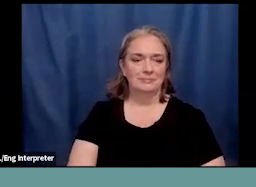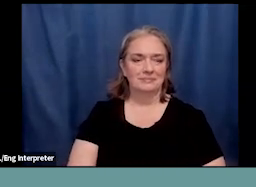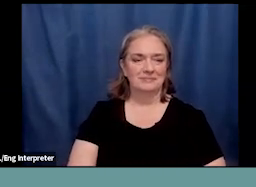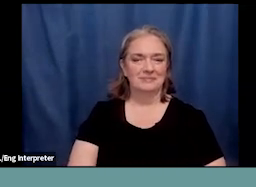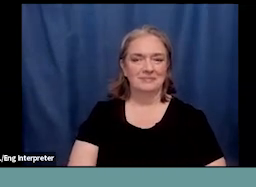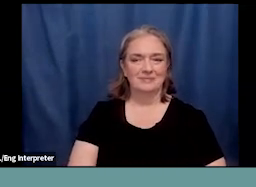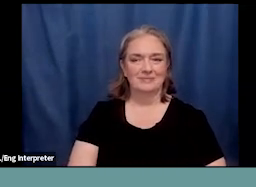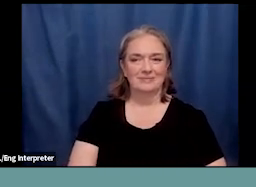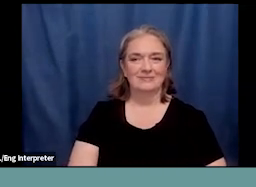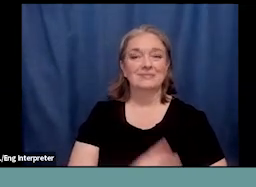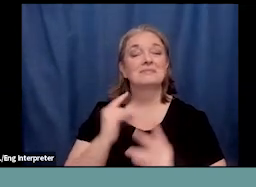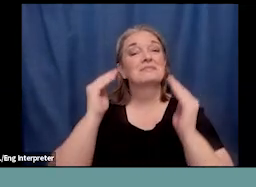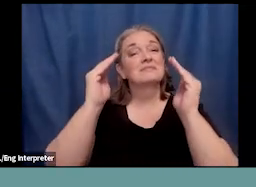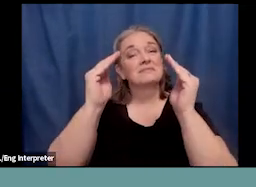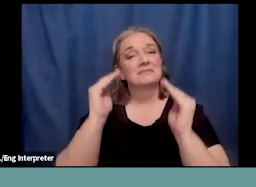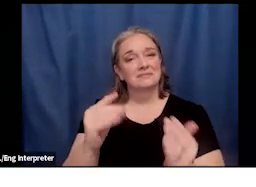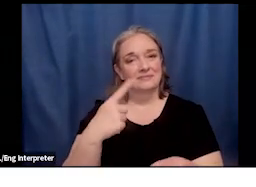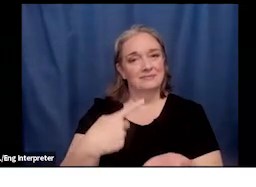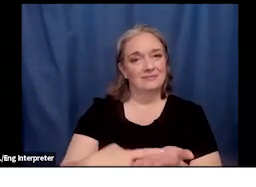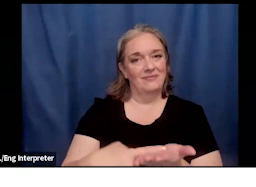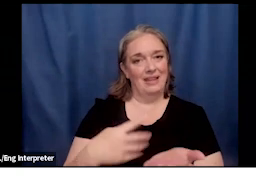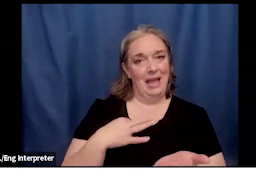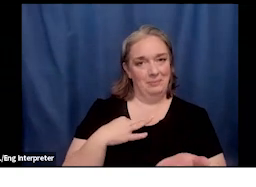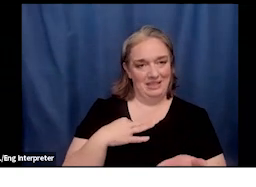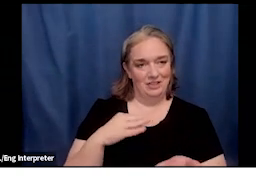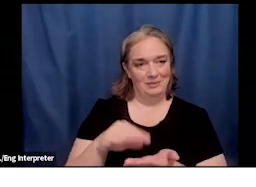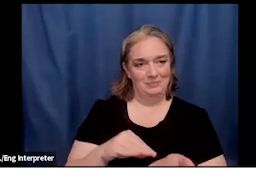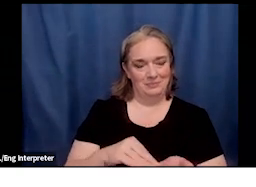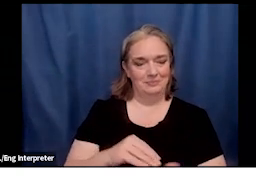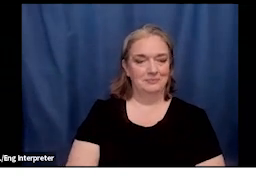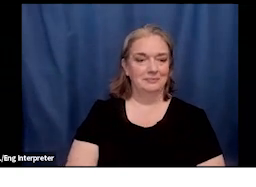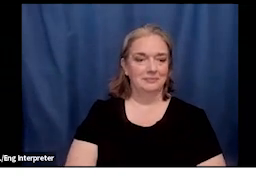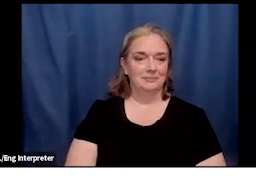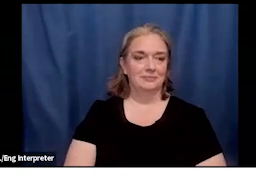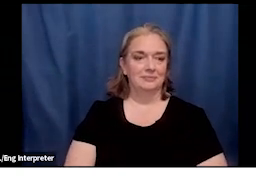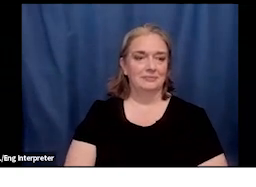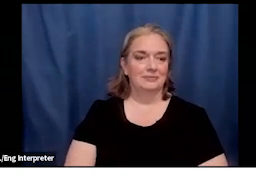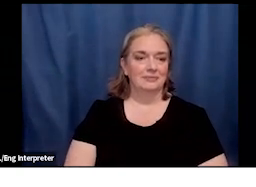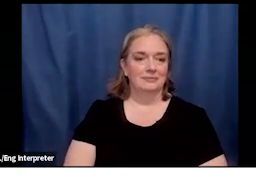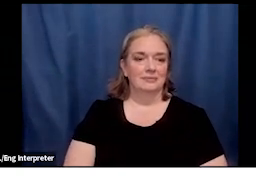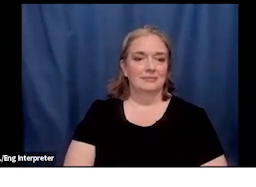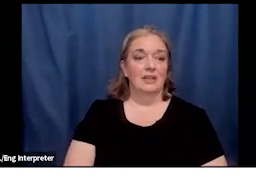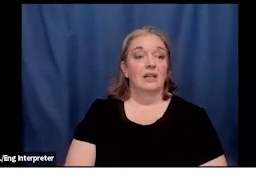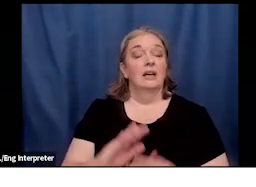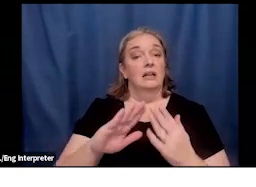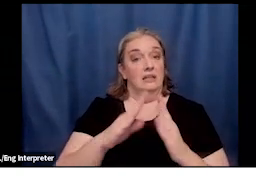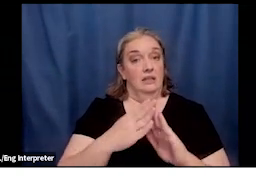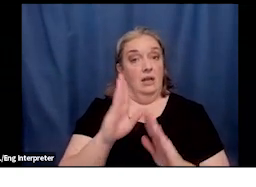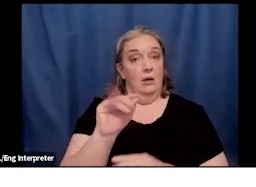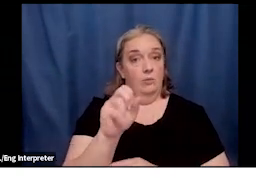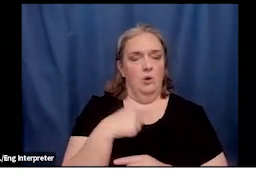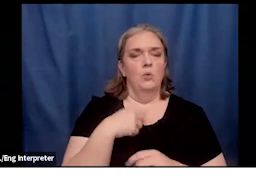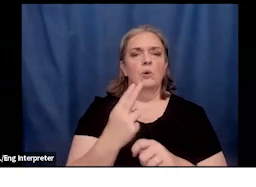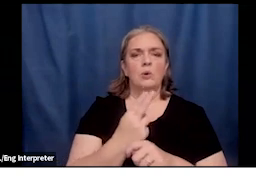Okay, now to talk a little bit about the application. So the city of Boise uses a grant